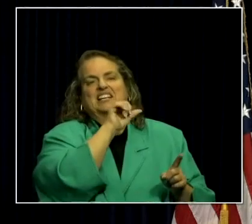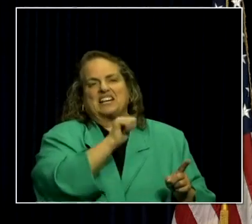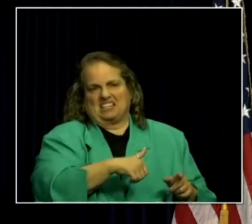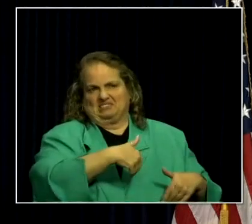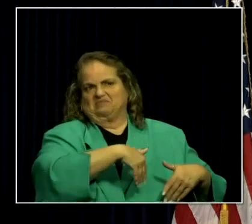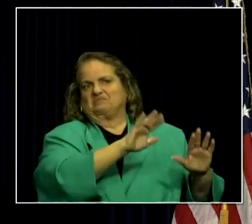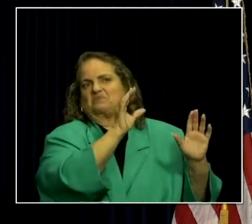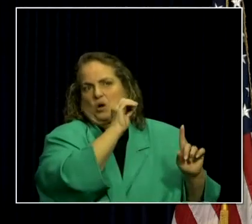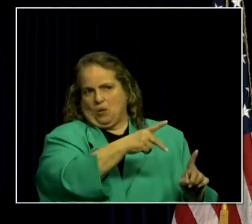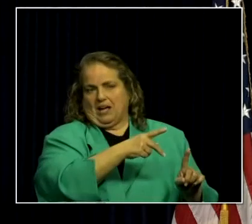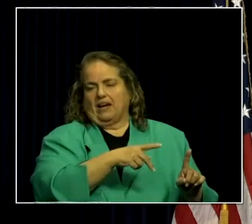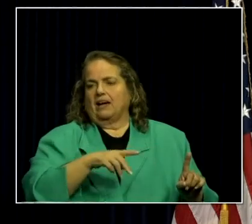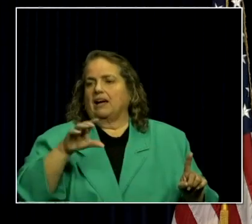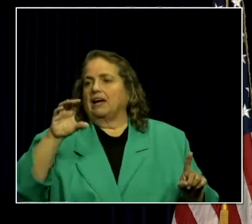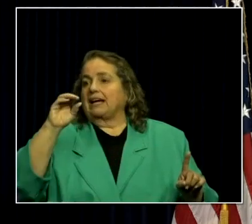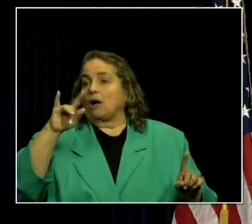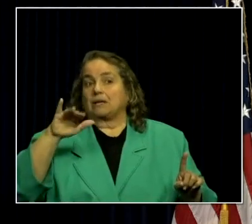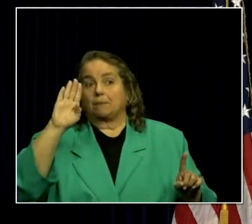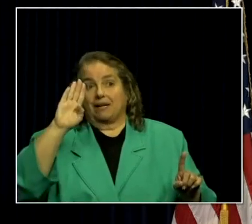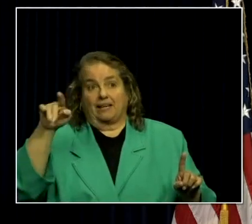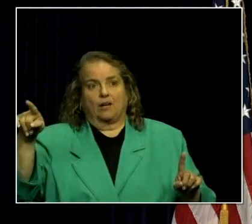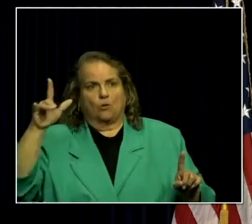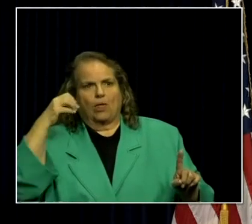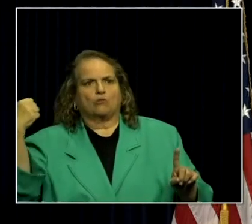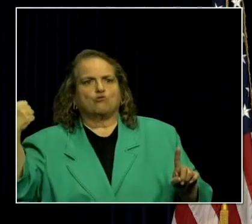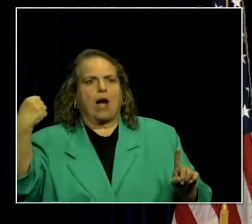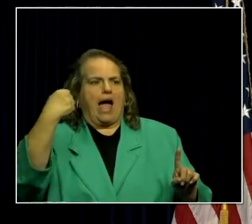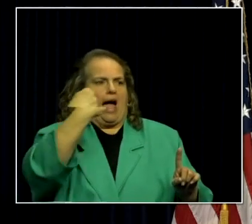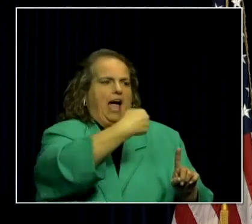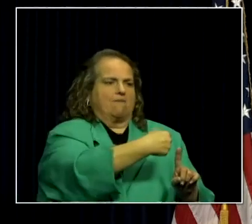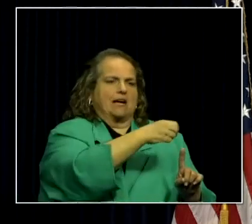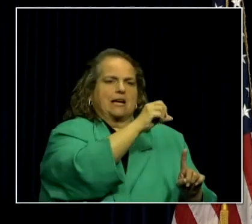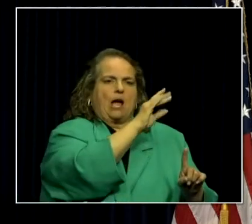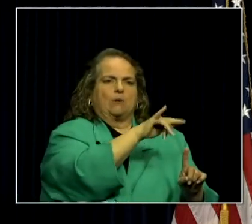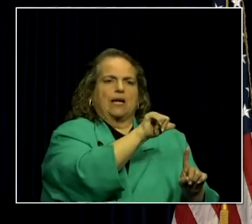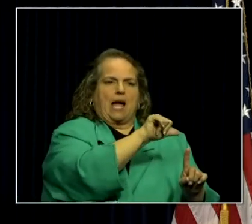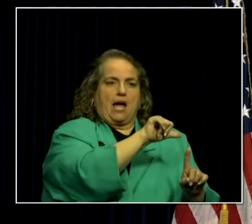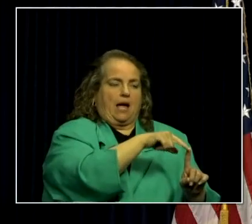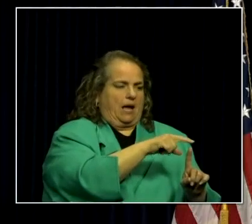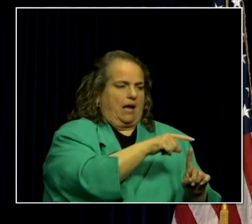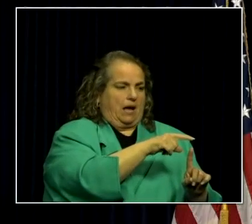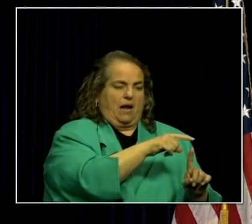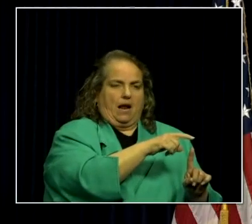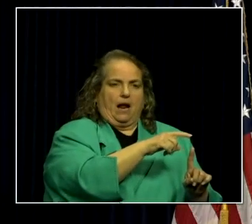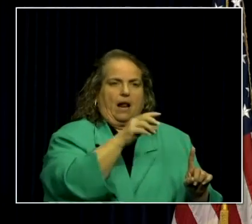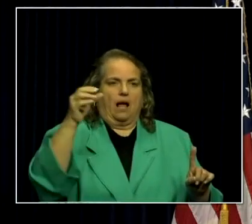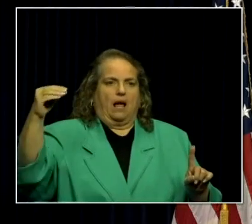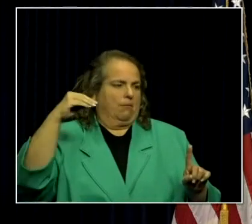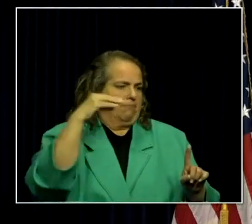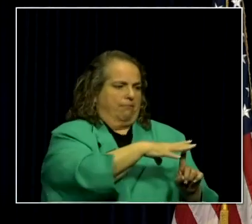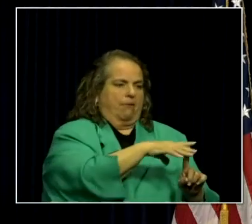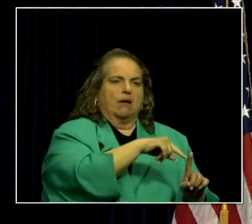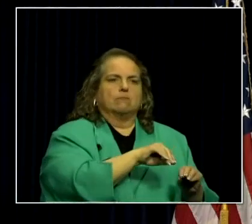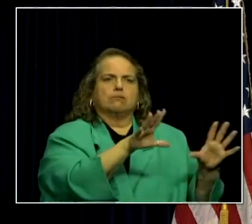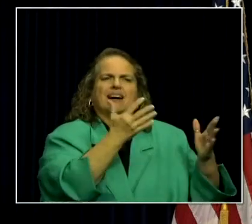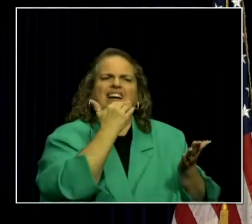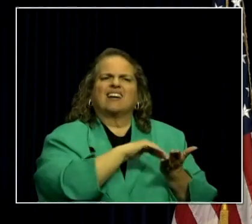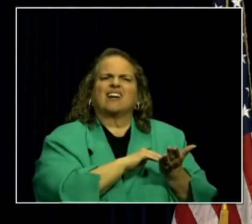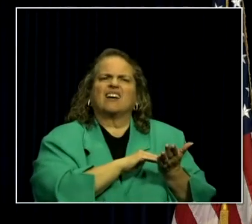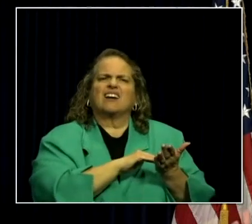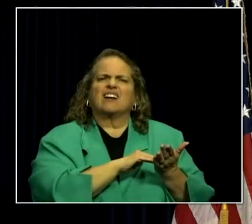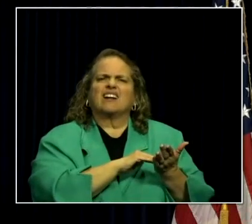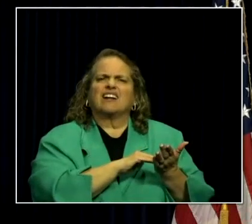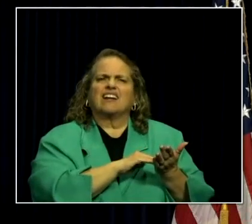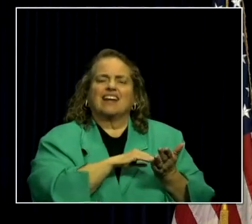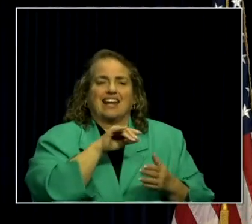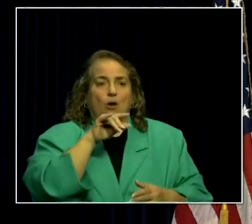from County B drives to County A, and all of a sudden we see a very large outbreak. So if you are in a county